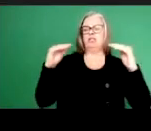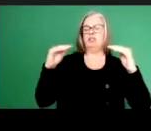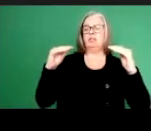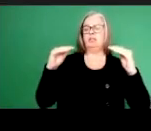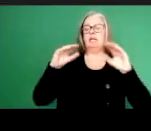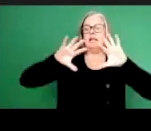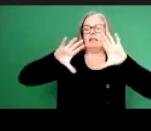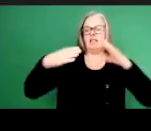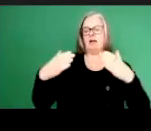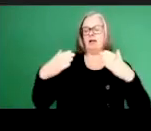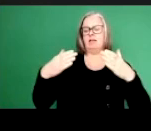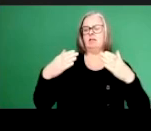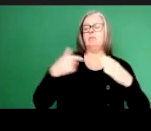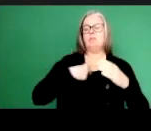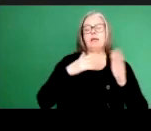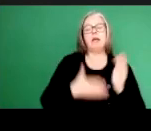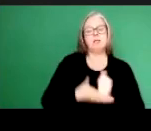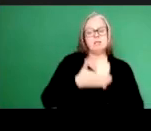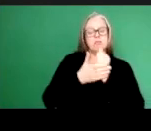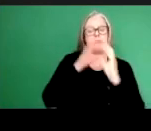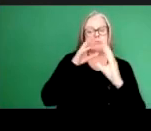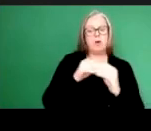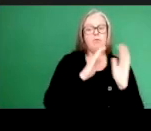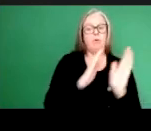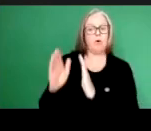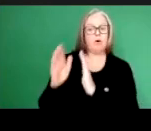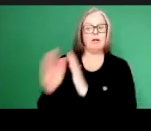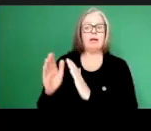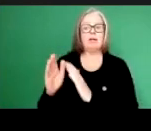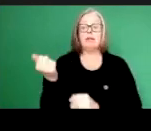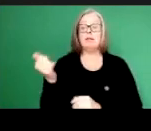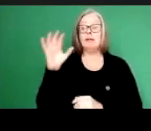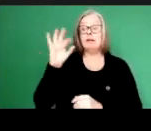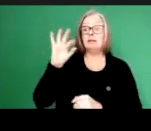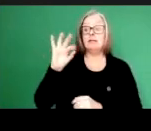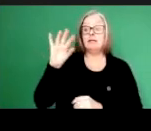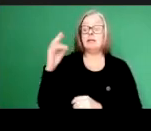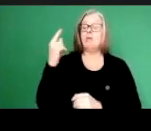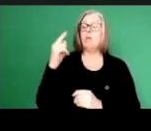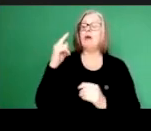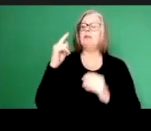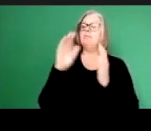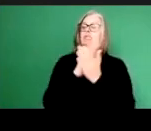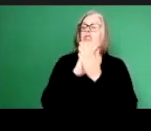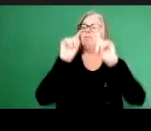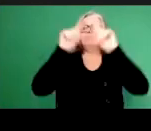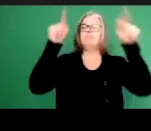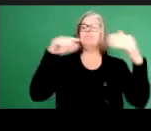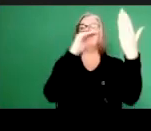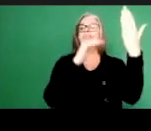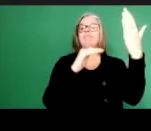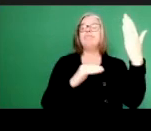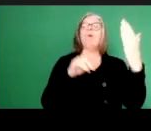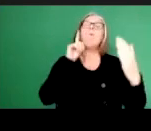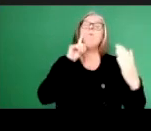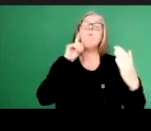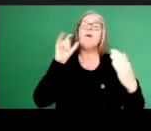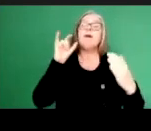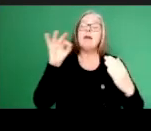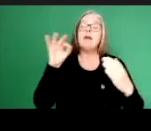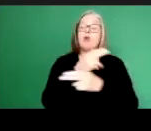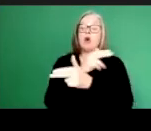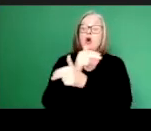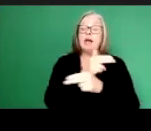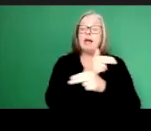Climate Change Coalition. And in 1997, they had this fact sheet that said, what would happen if a hurricane hit New Orleans? Um,